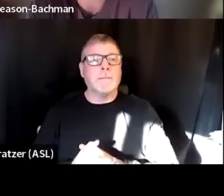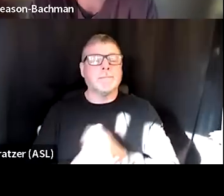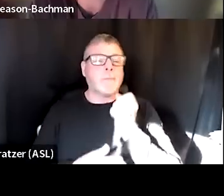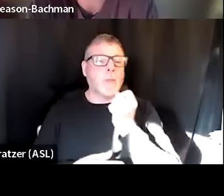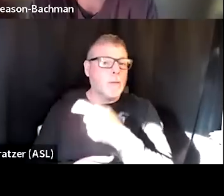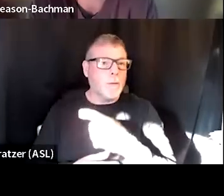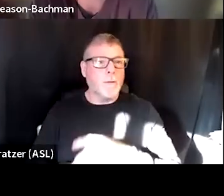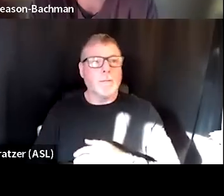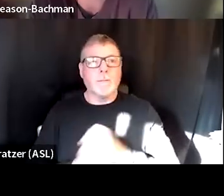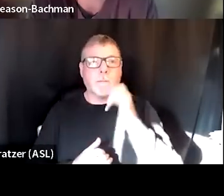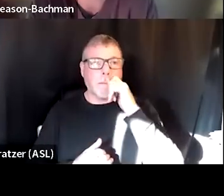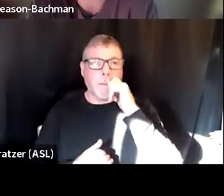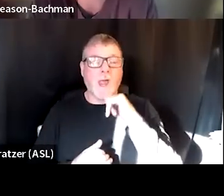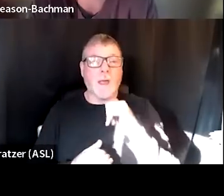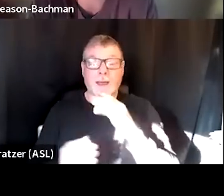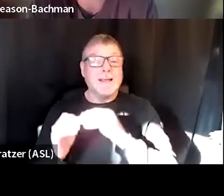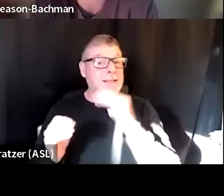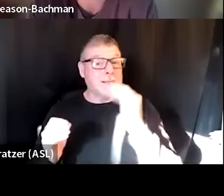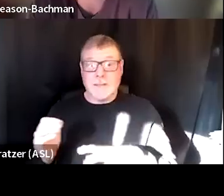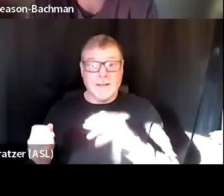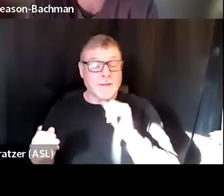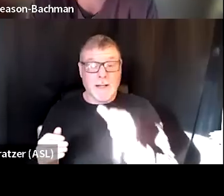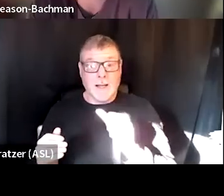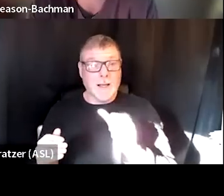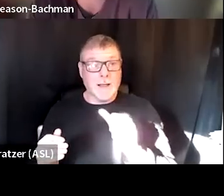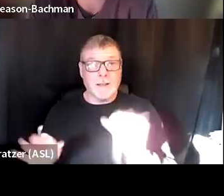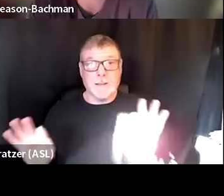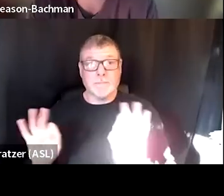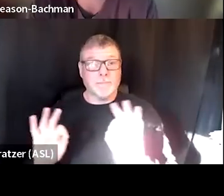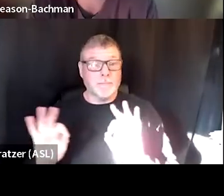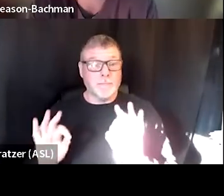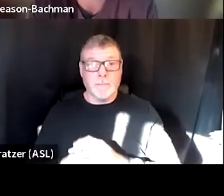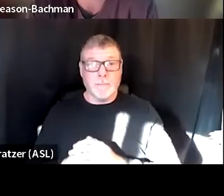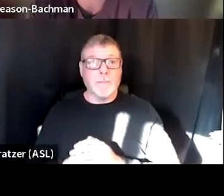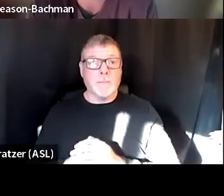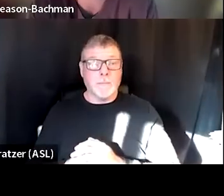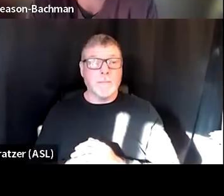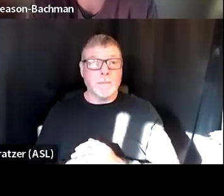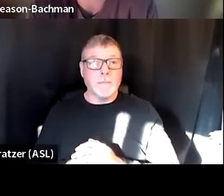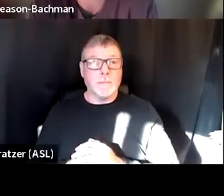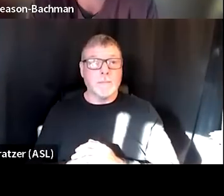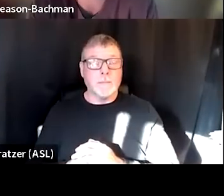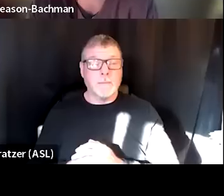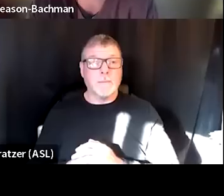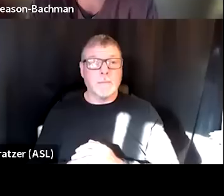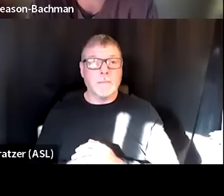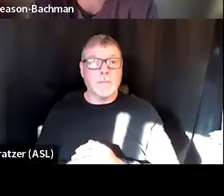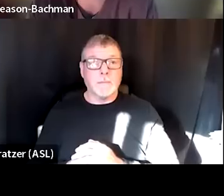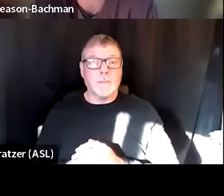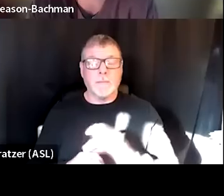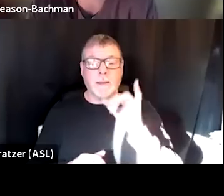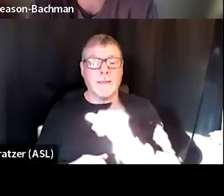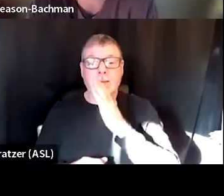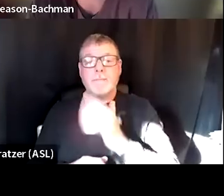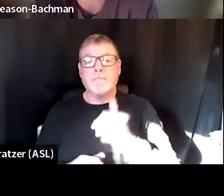away, or, and they're expensive. They're not, Access is not just going to hand them out, keep handing them out. So I think the injectables are the best